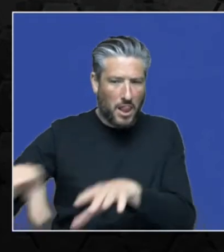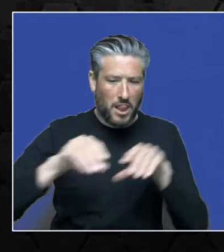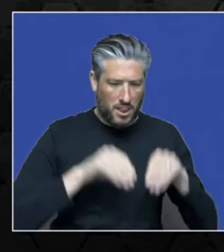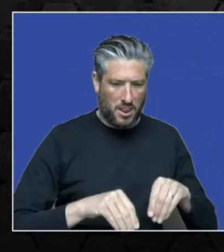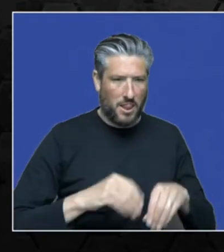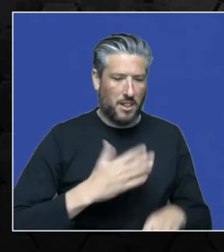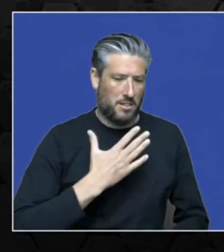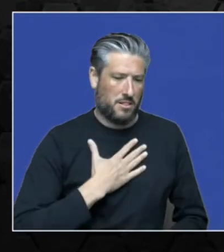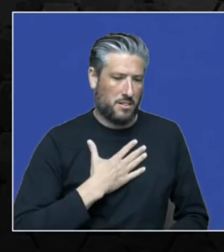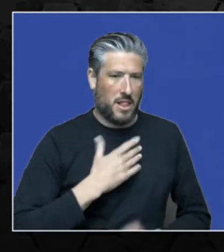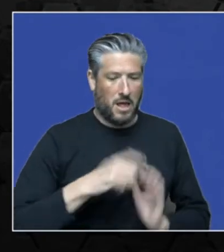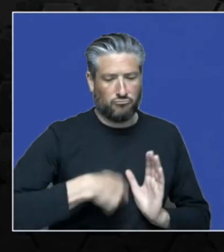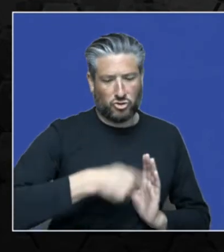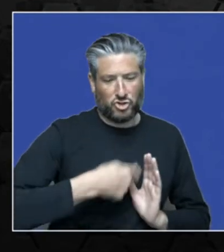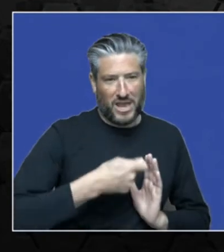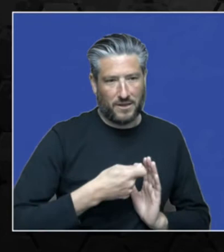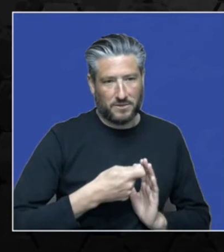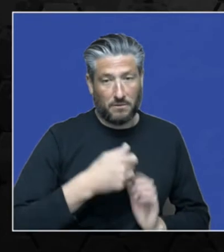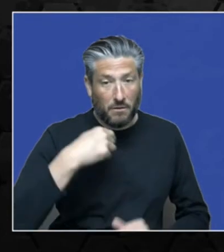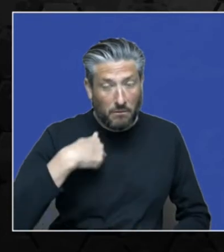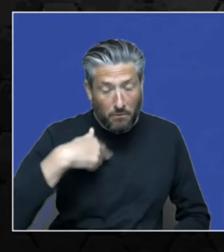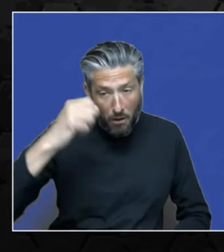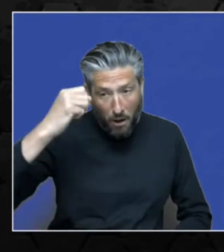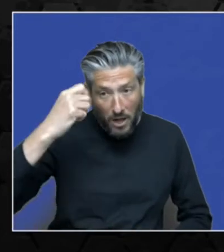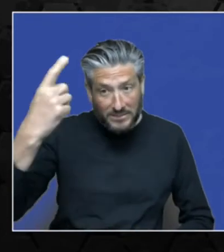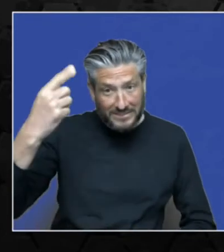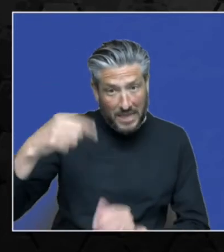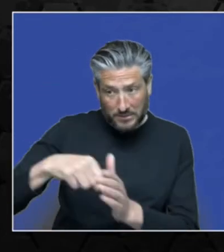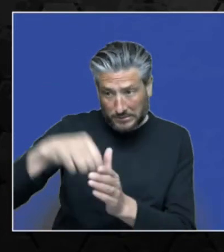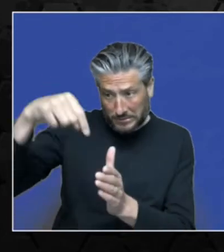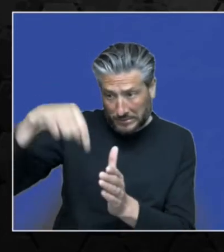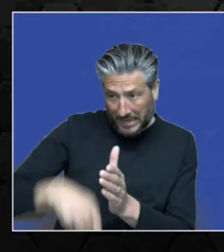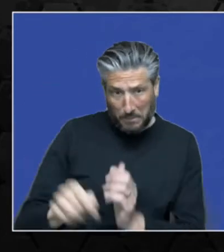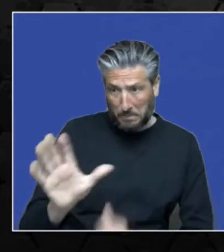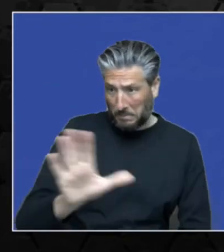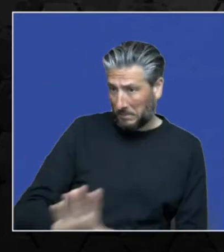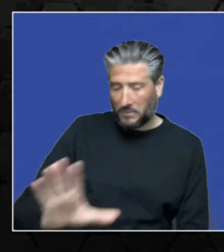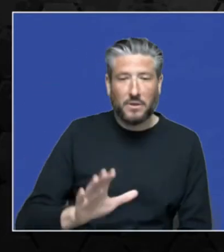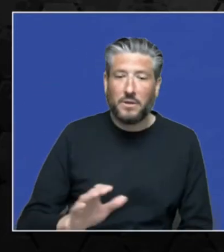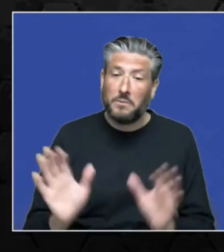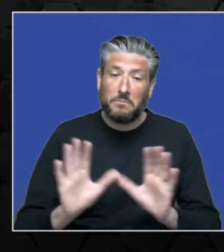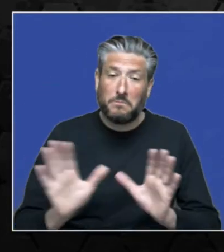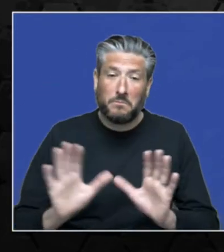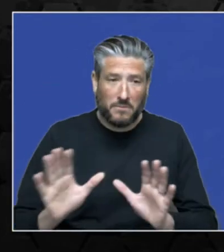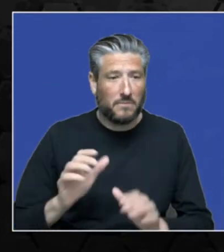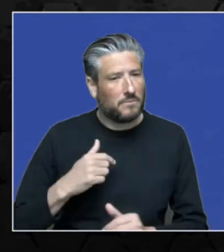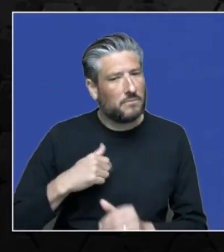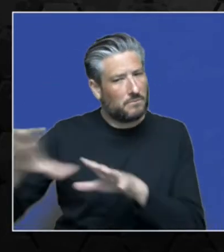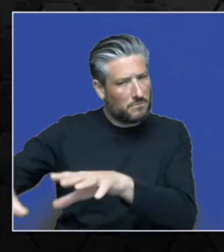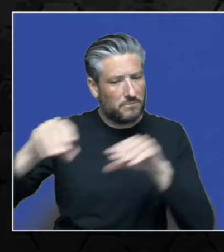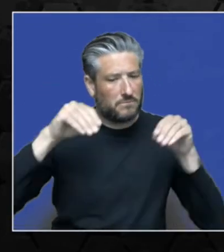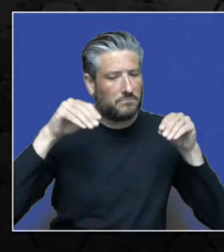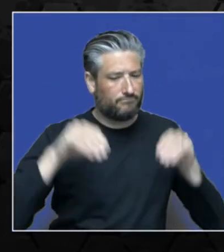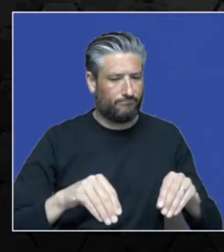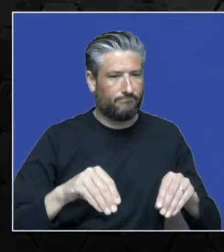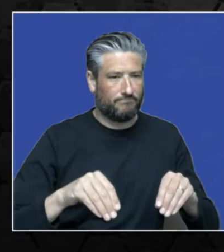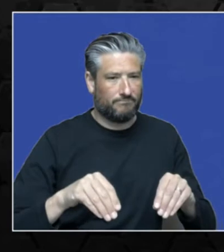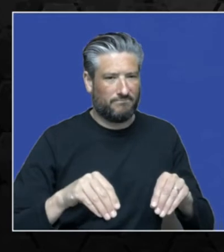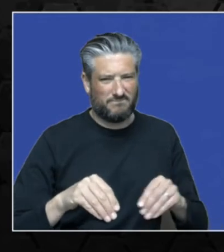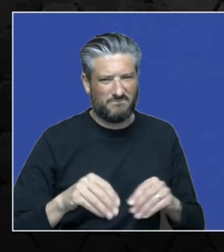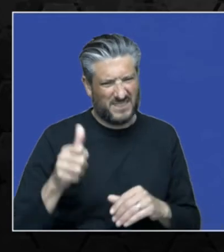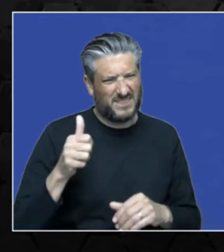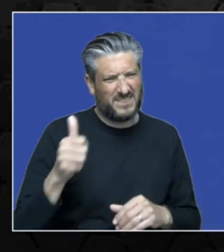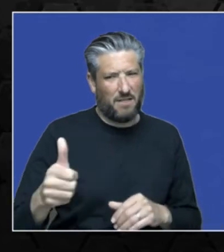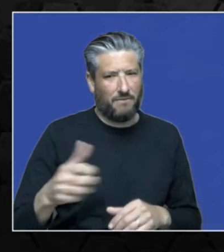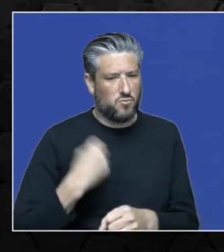actually understanding the deep mathematical complex part. So yeah. You can see like you can apply AI to more scenarios